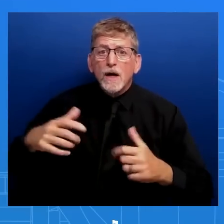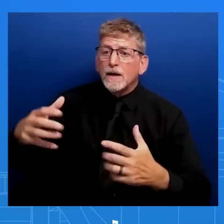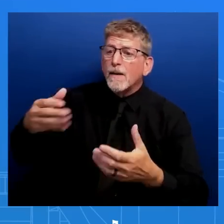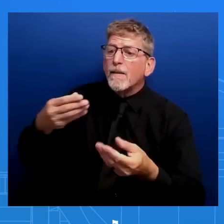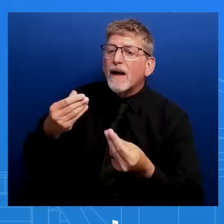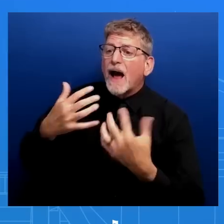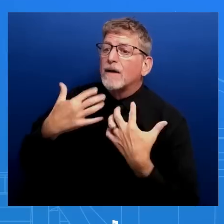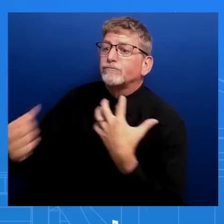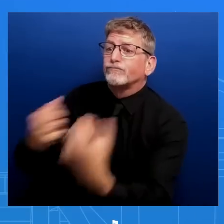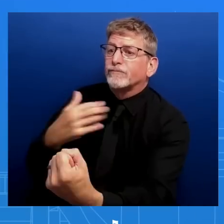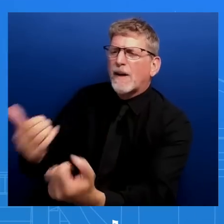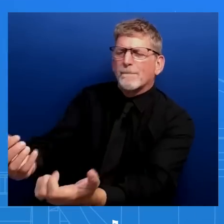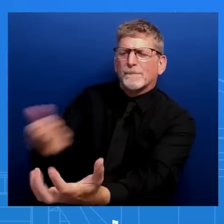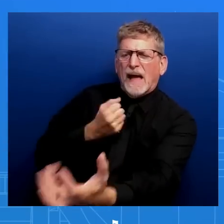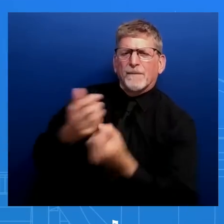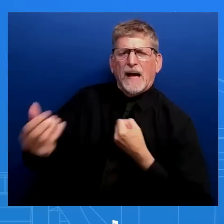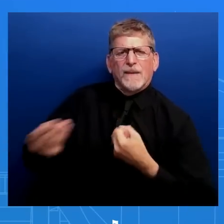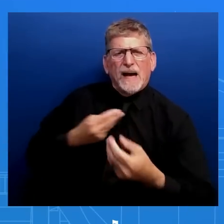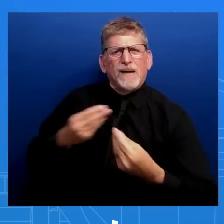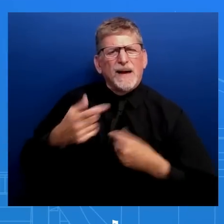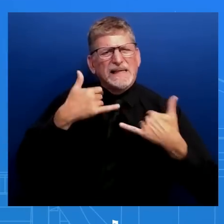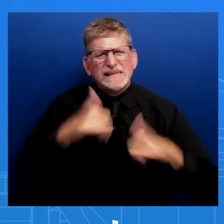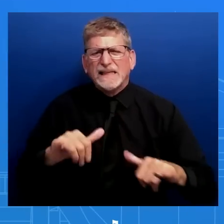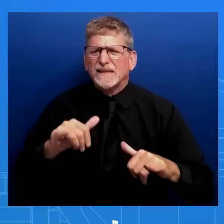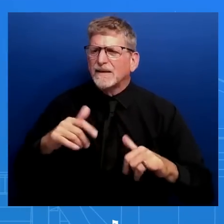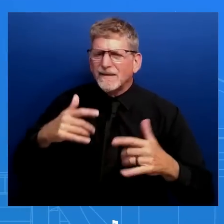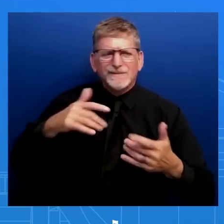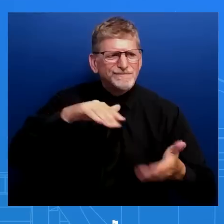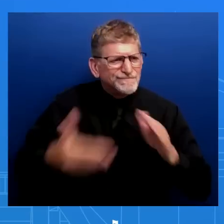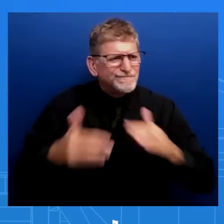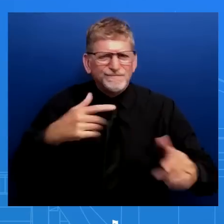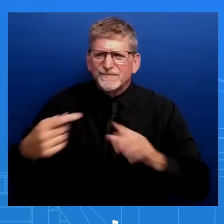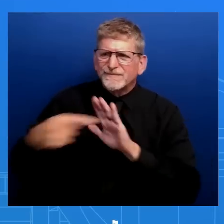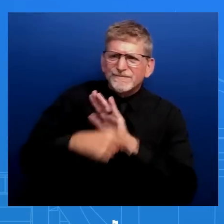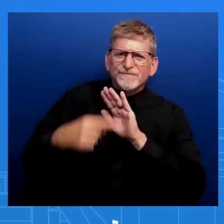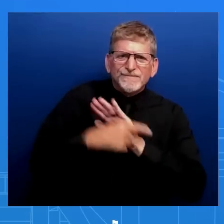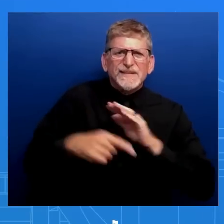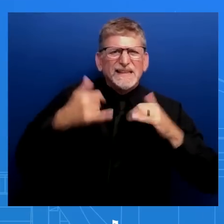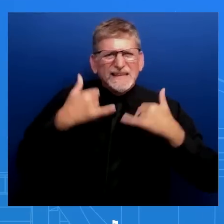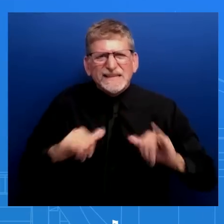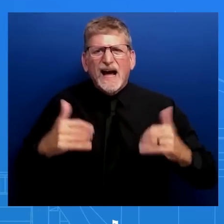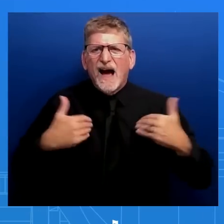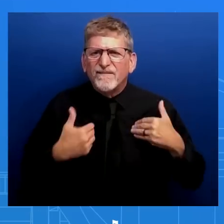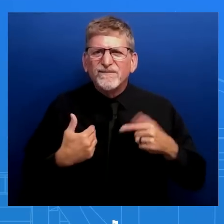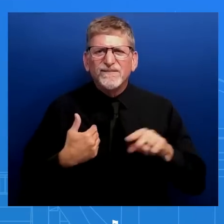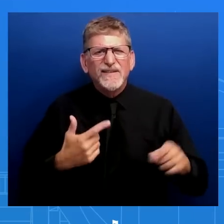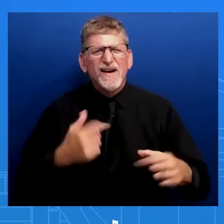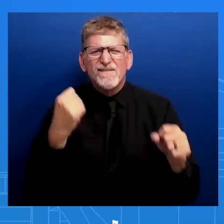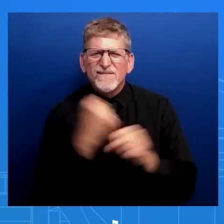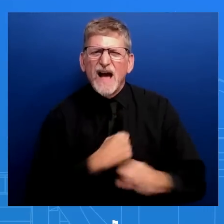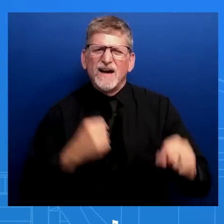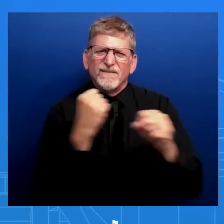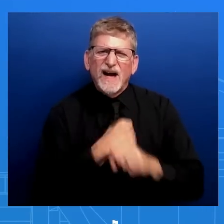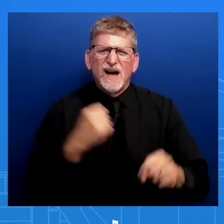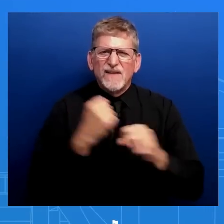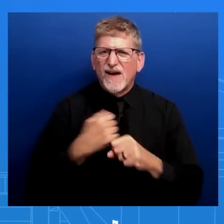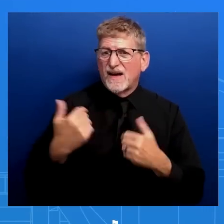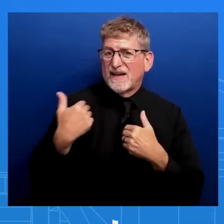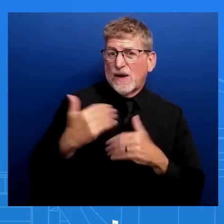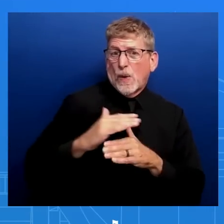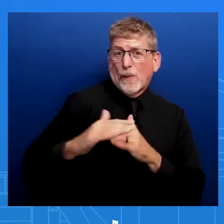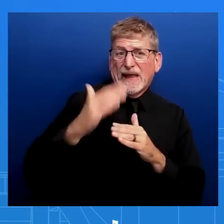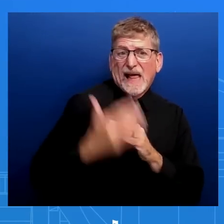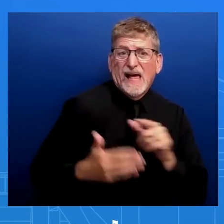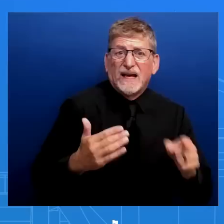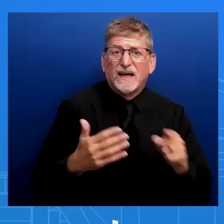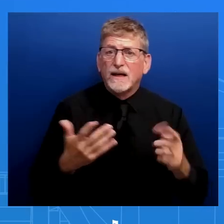inflicting casualties. So whatever occurred in Russia this past weekend did not change those facts. Didn't change the facts for us, didn't change those